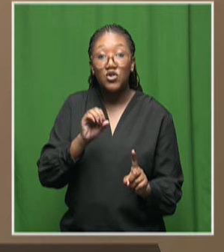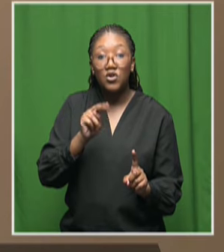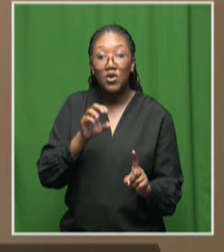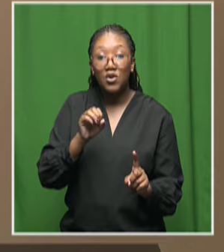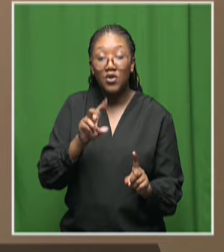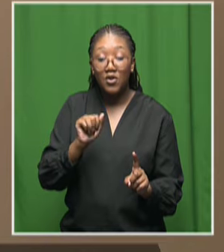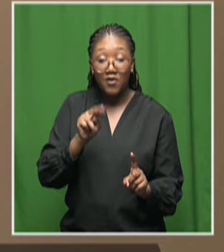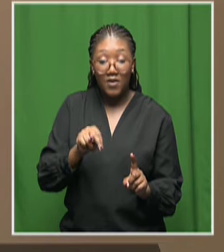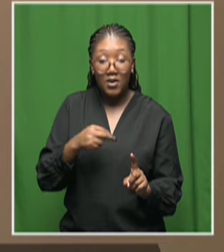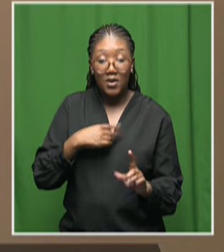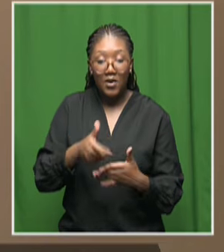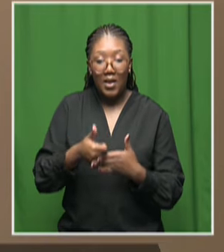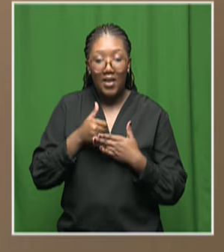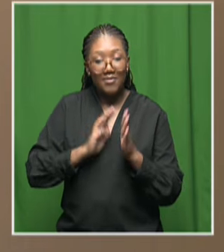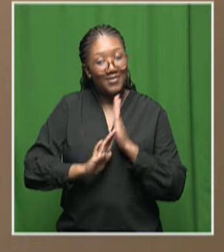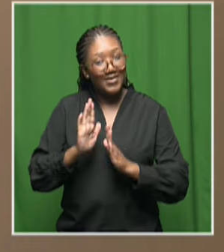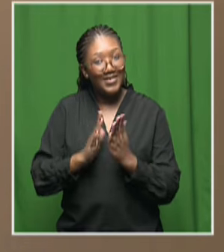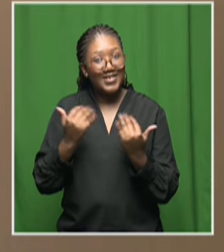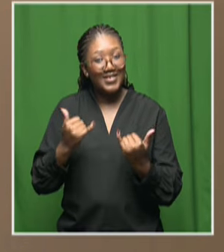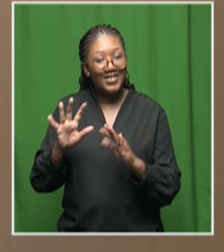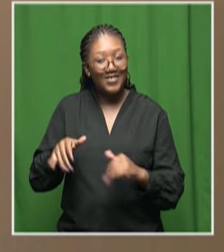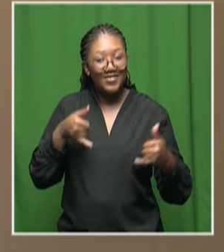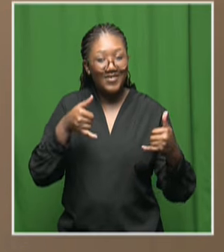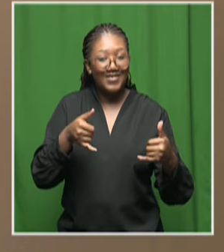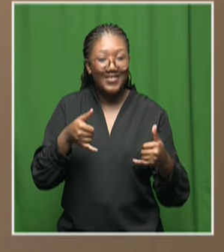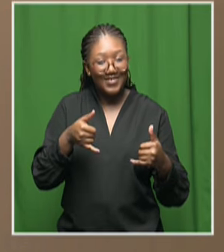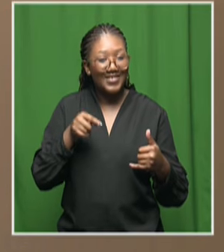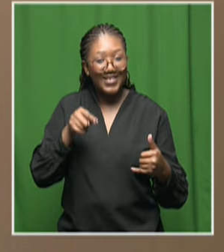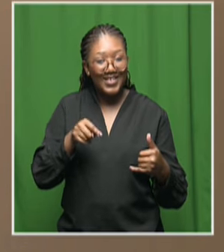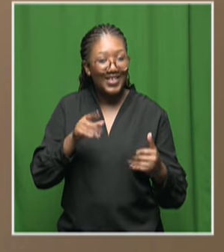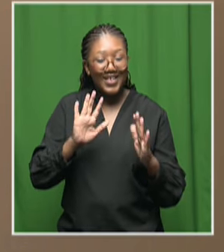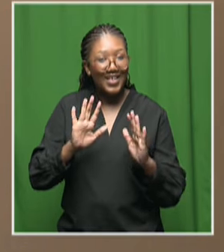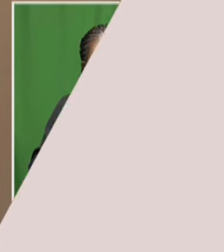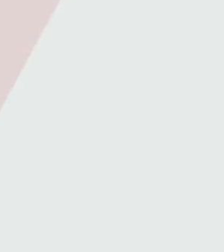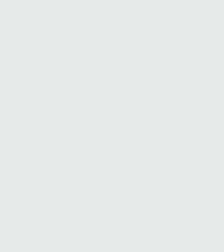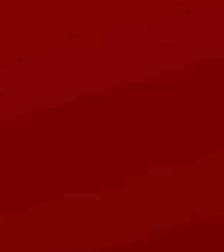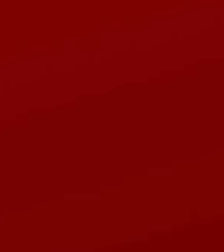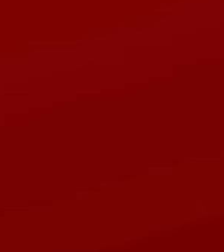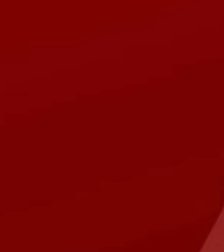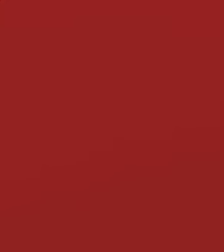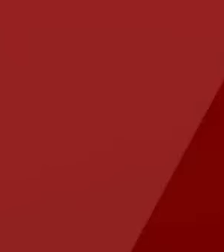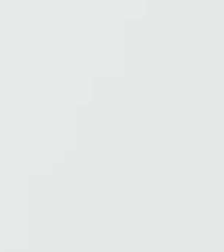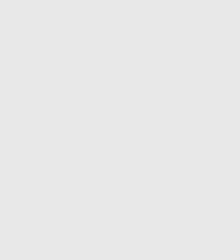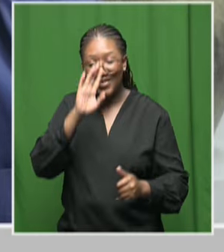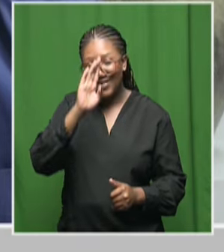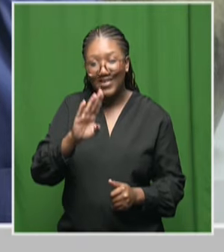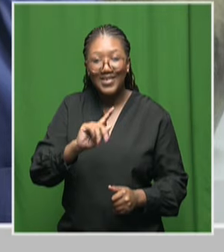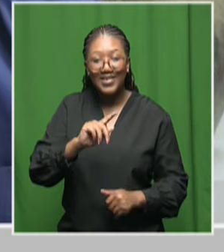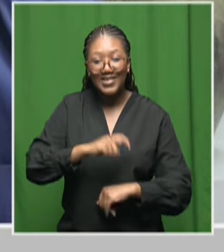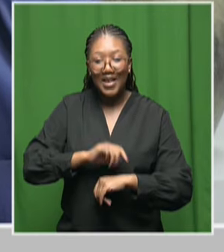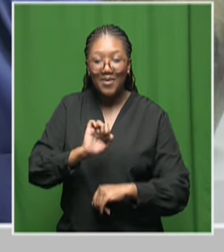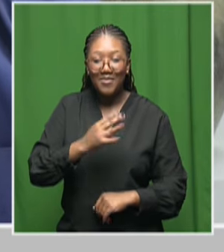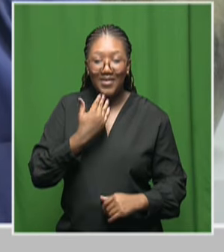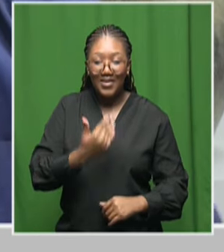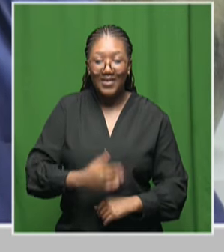Perhaps to explain a little bit more about these awards. Donavan, on that note, good morning and thank you for your time.